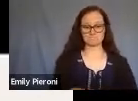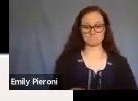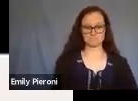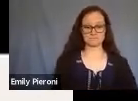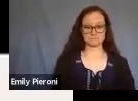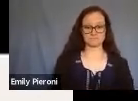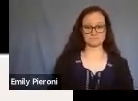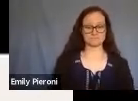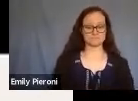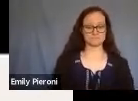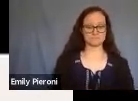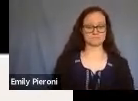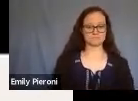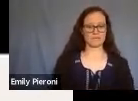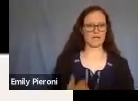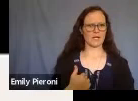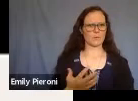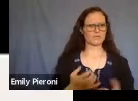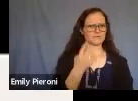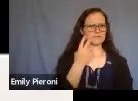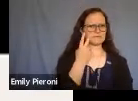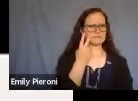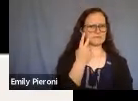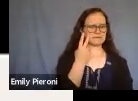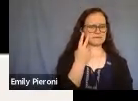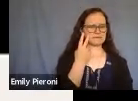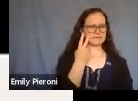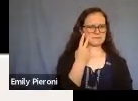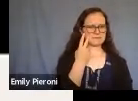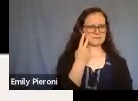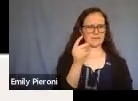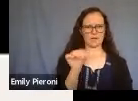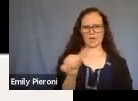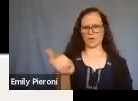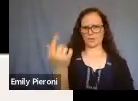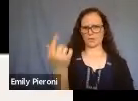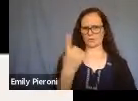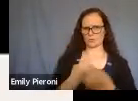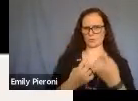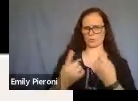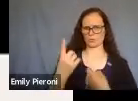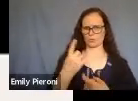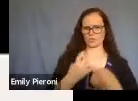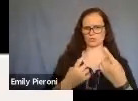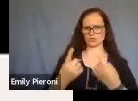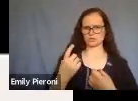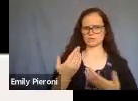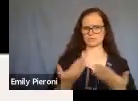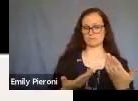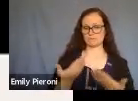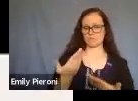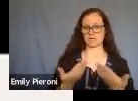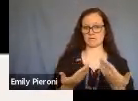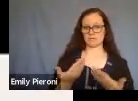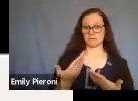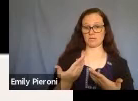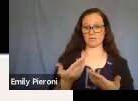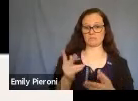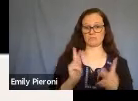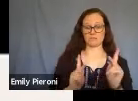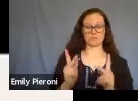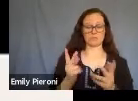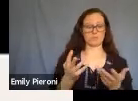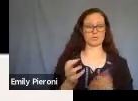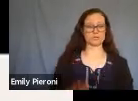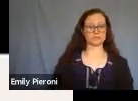All right. I wanted to see if there were any other questions that some of our attendees wanted to use the hand raise